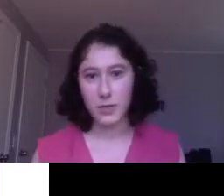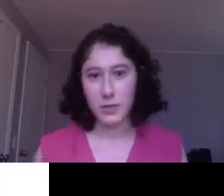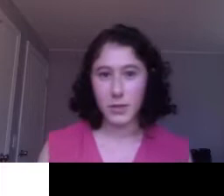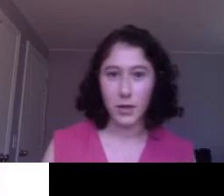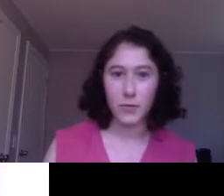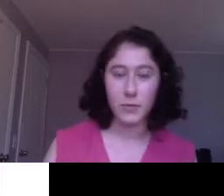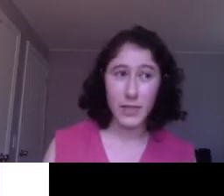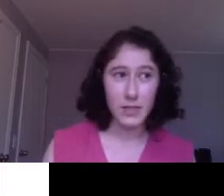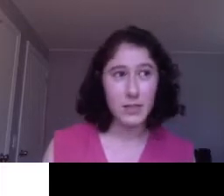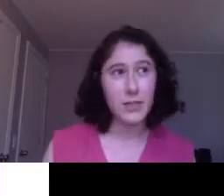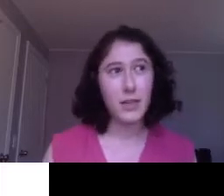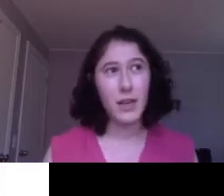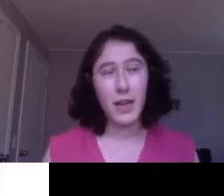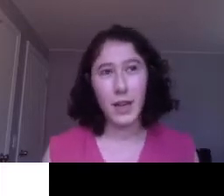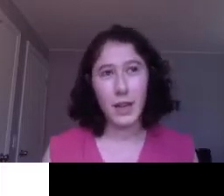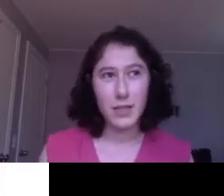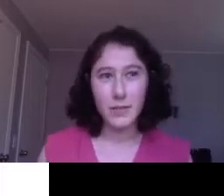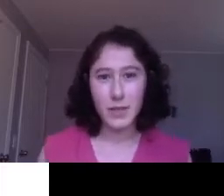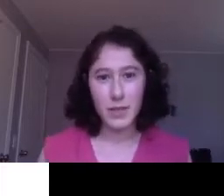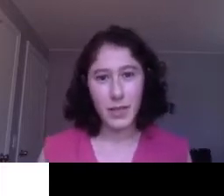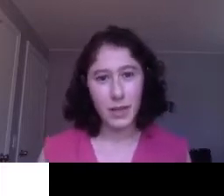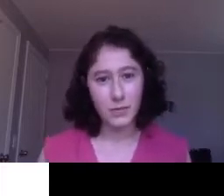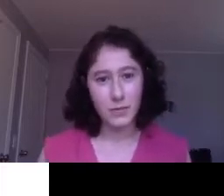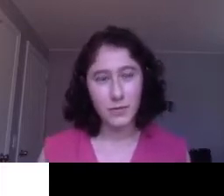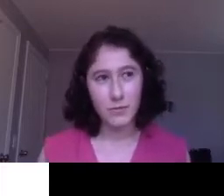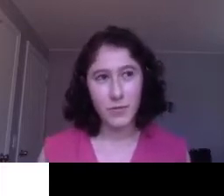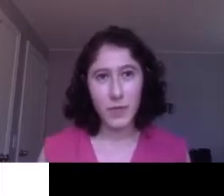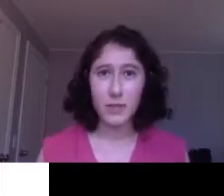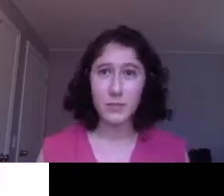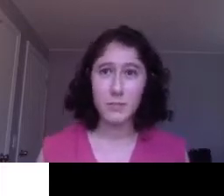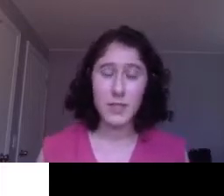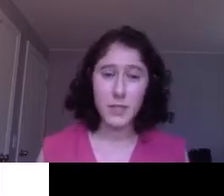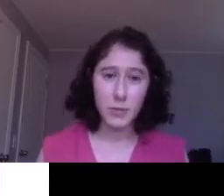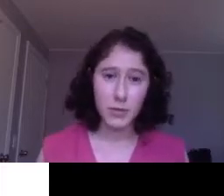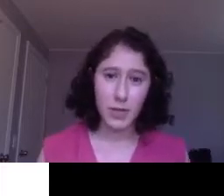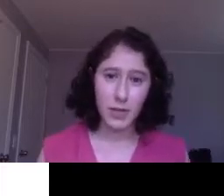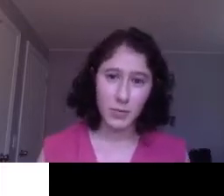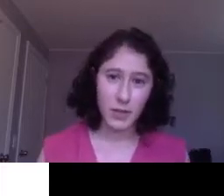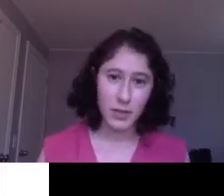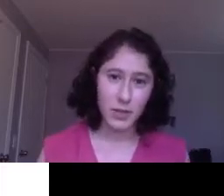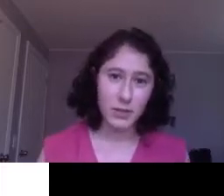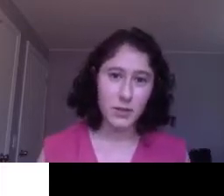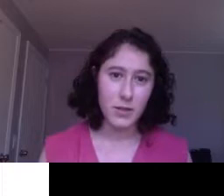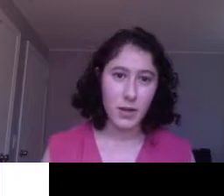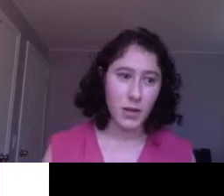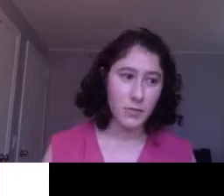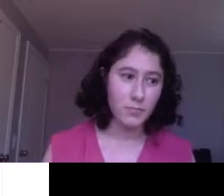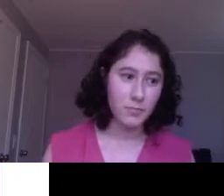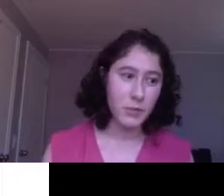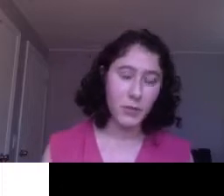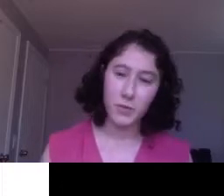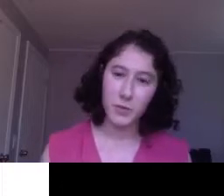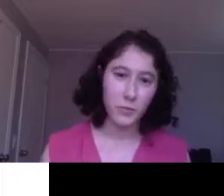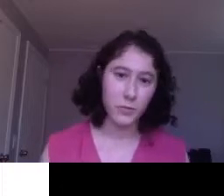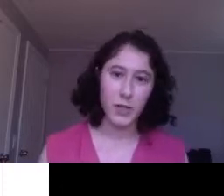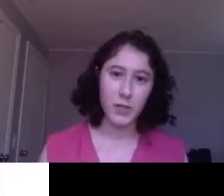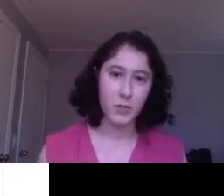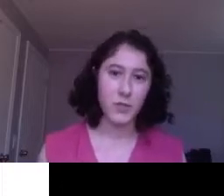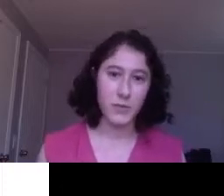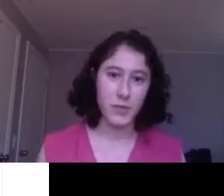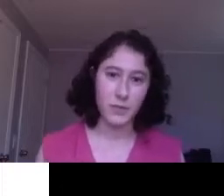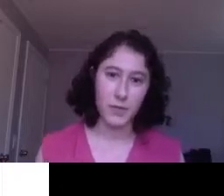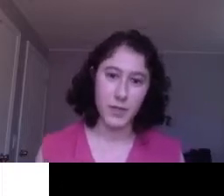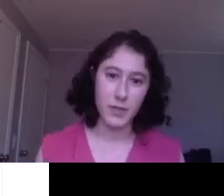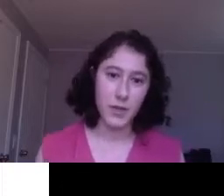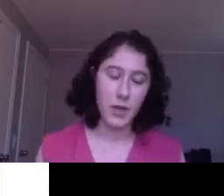2 was released. And given that they have fairly similar capabilities, it probably won't make too